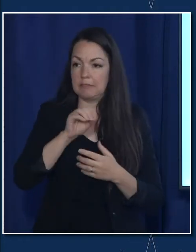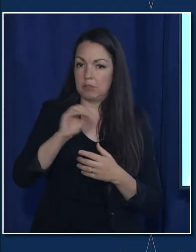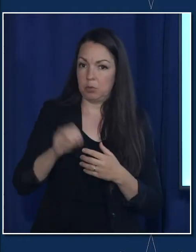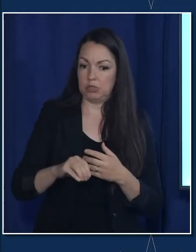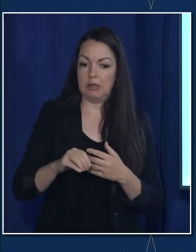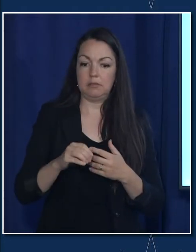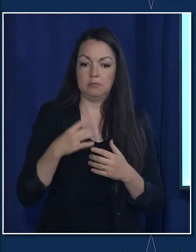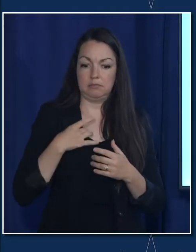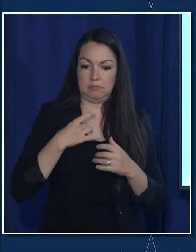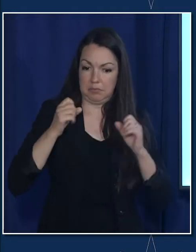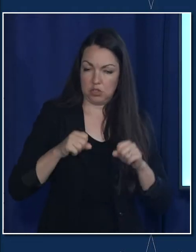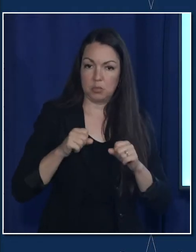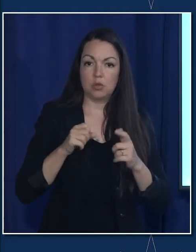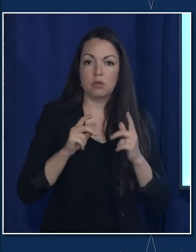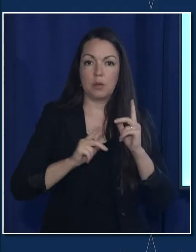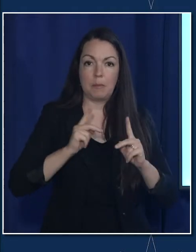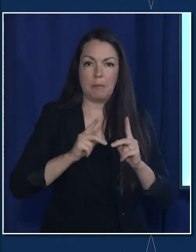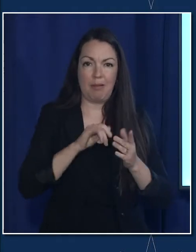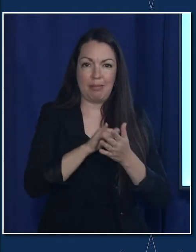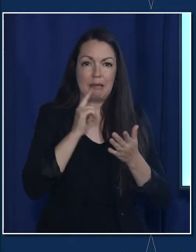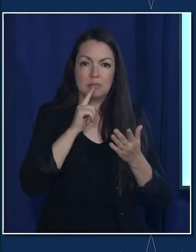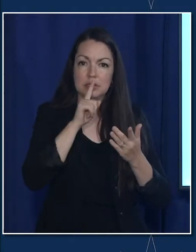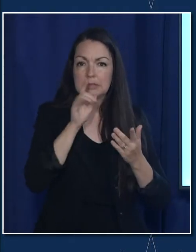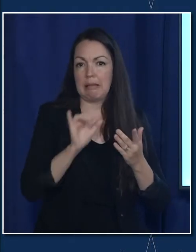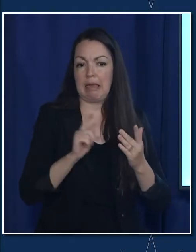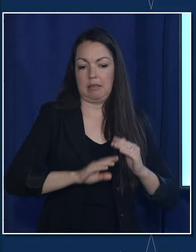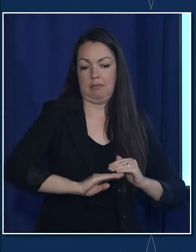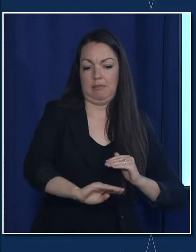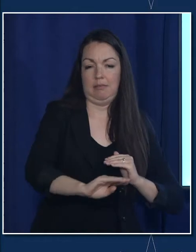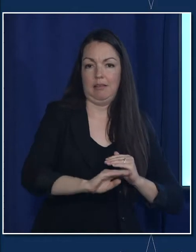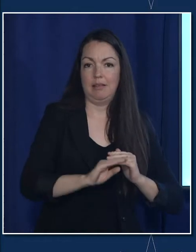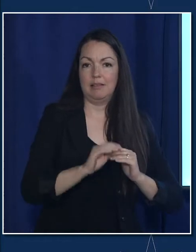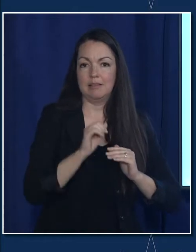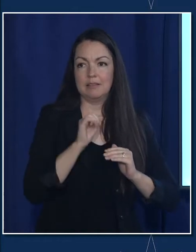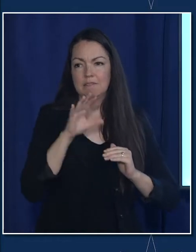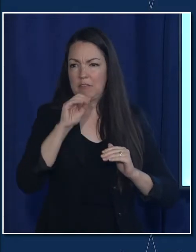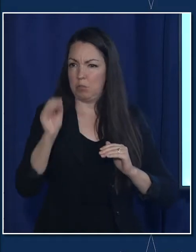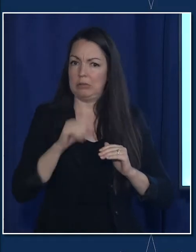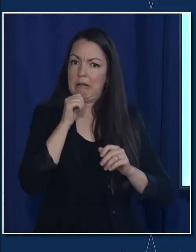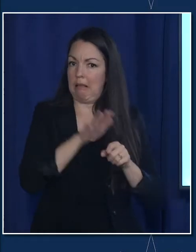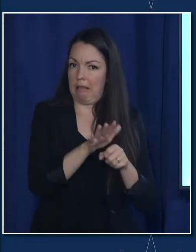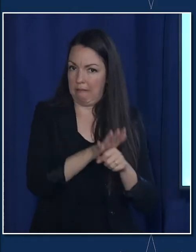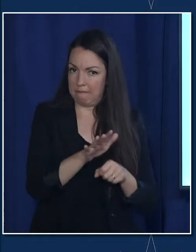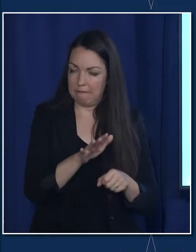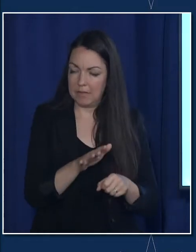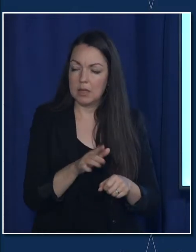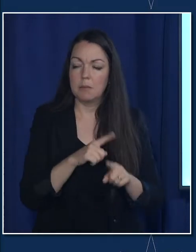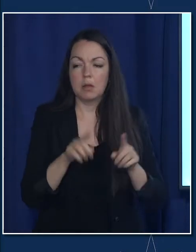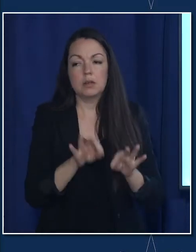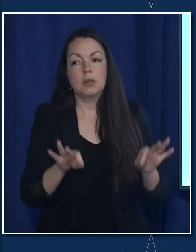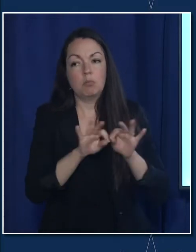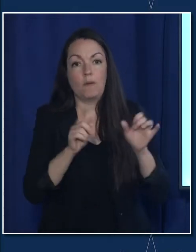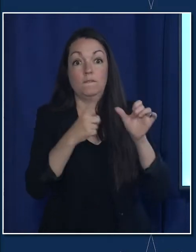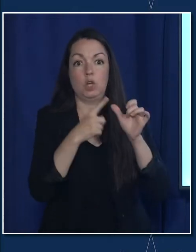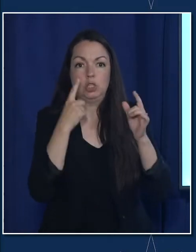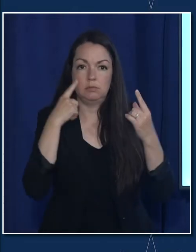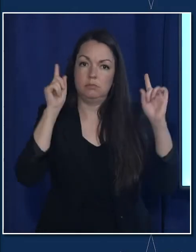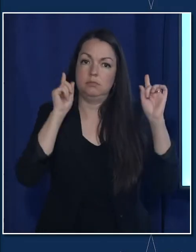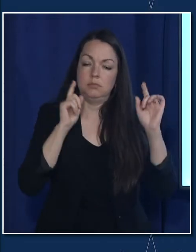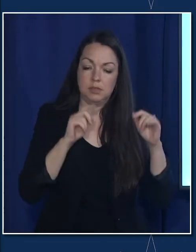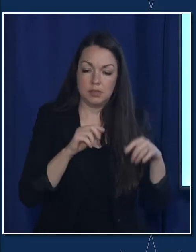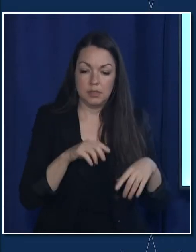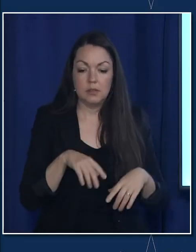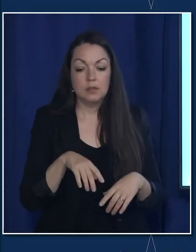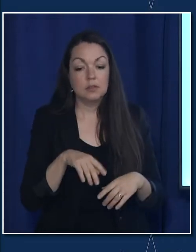eligible Chicagoans in that zip code, as a floor. 50% is not good enough, but it is an important first benchmark. So when we look at those 3